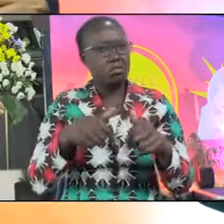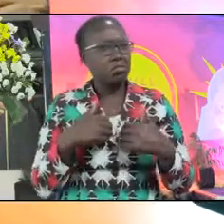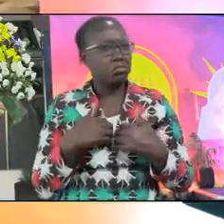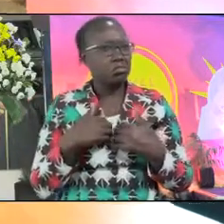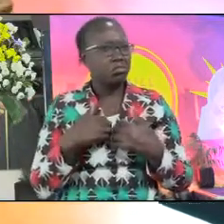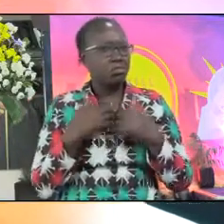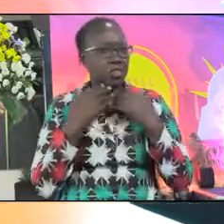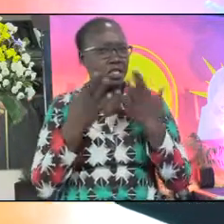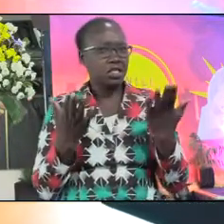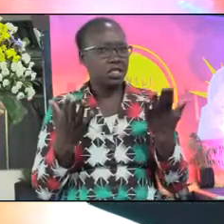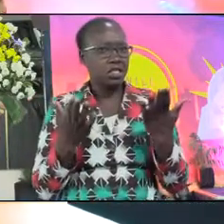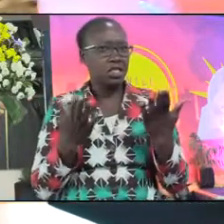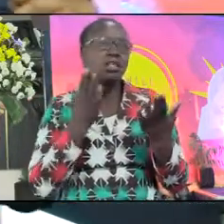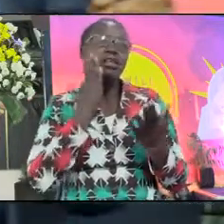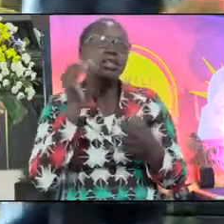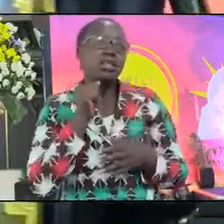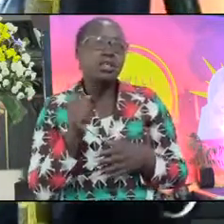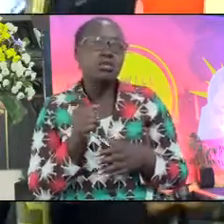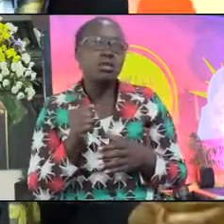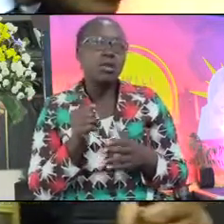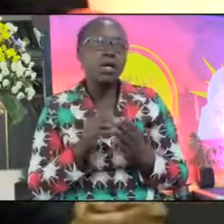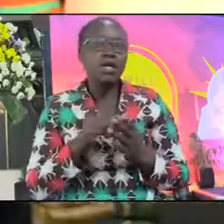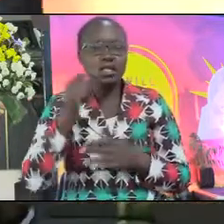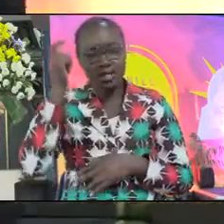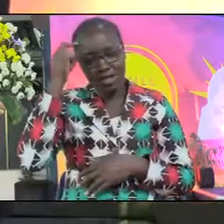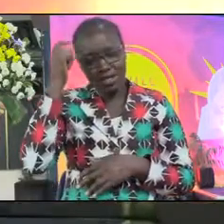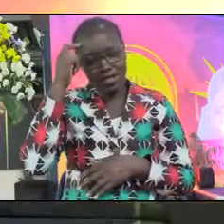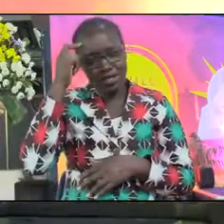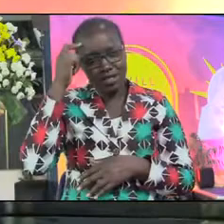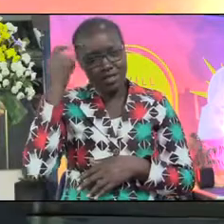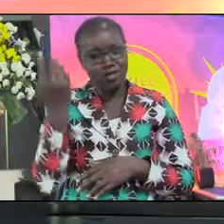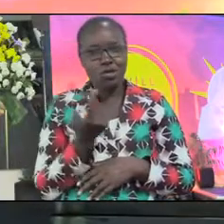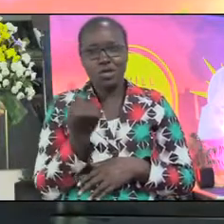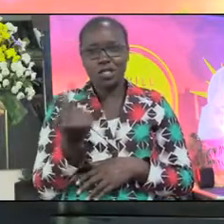have. But you know what Granny had? Common sense.